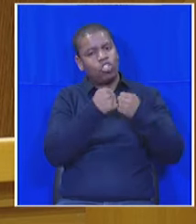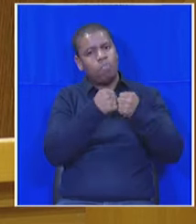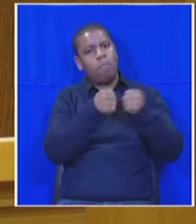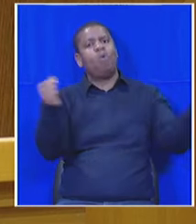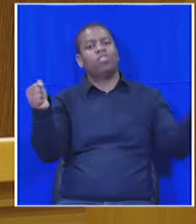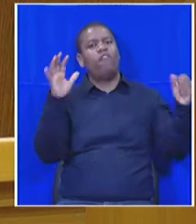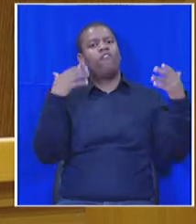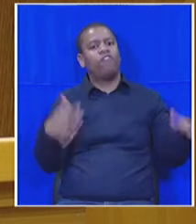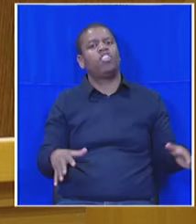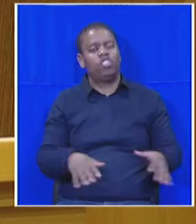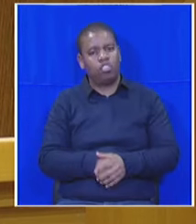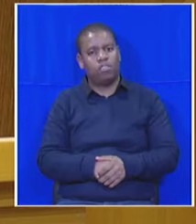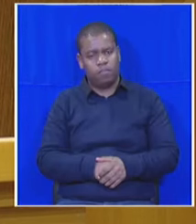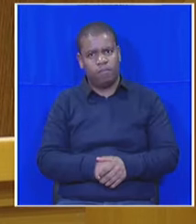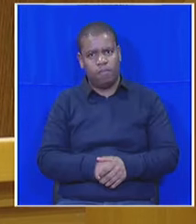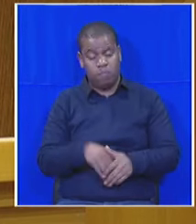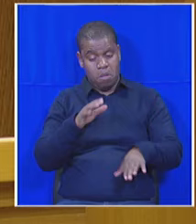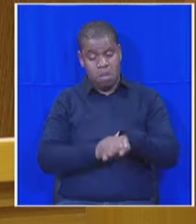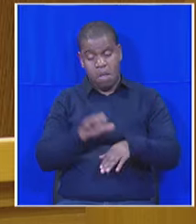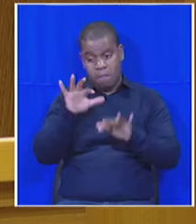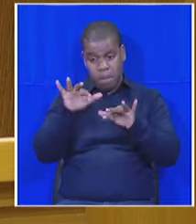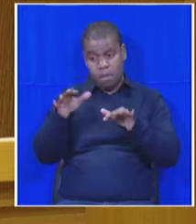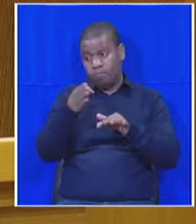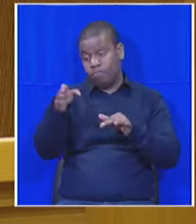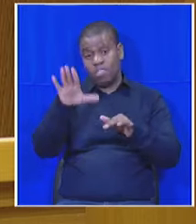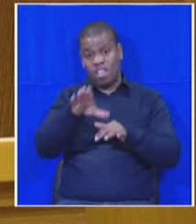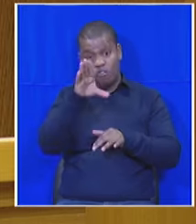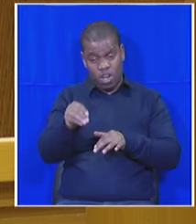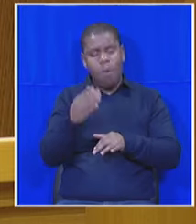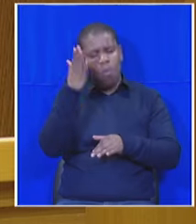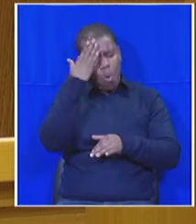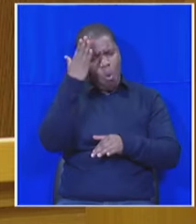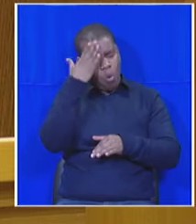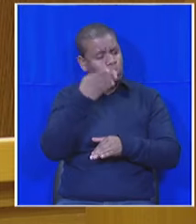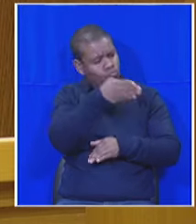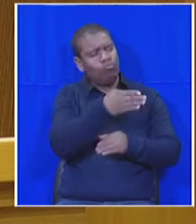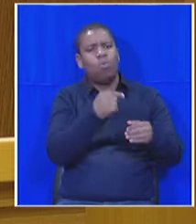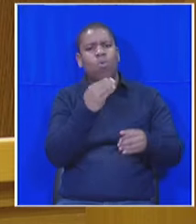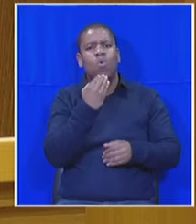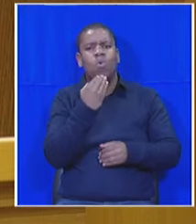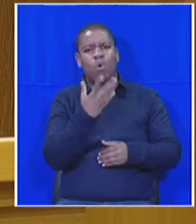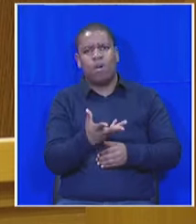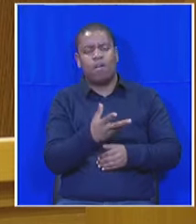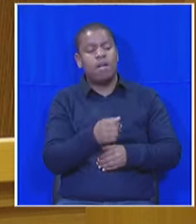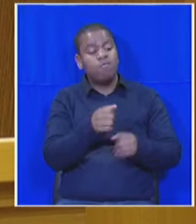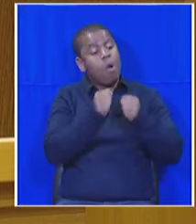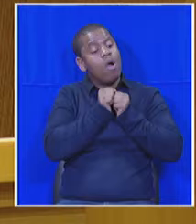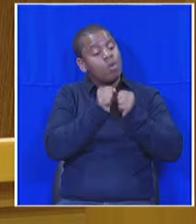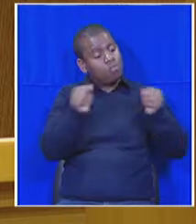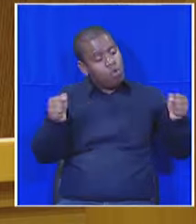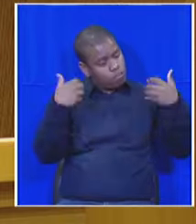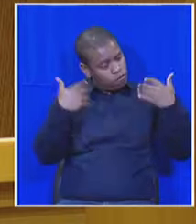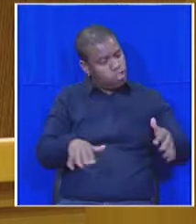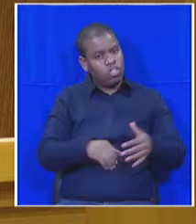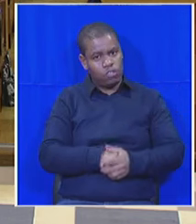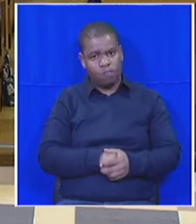are hypocritical. The people of South Africa have now gotten to know who you are. You are exposed once again. Thank